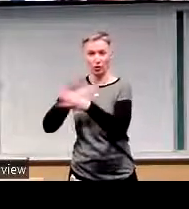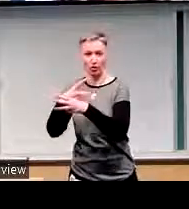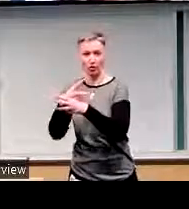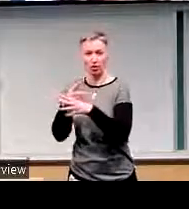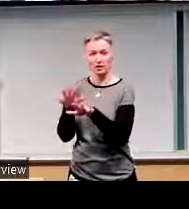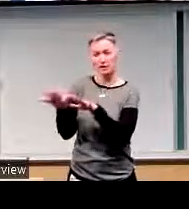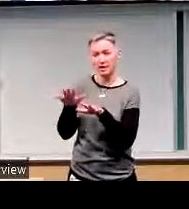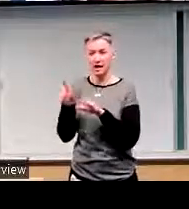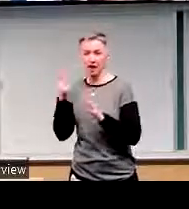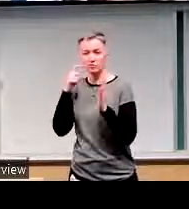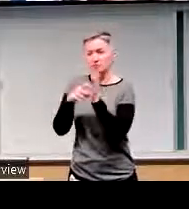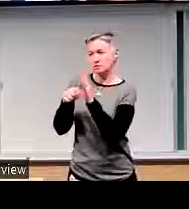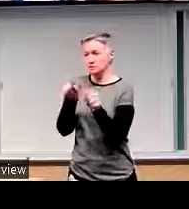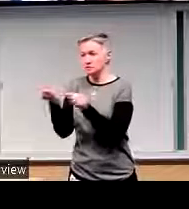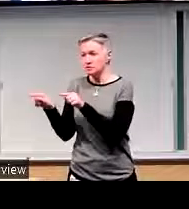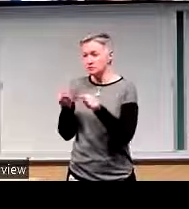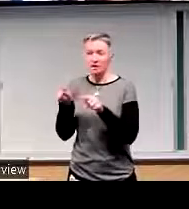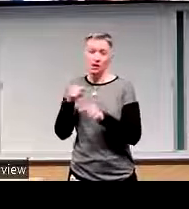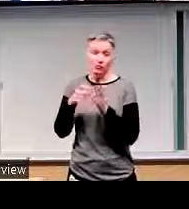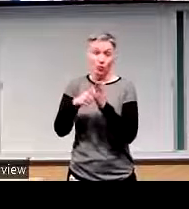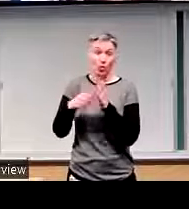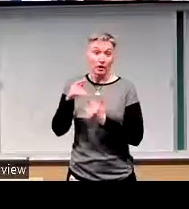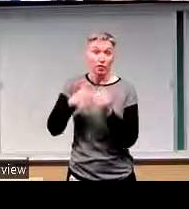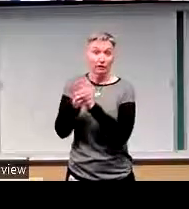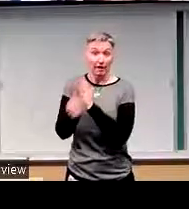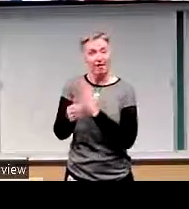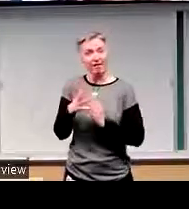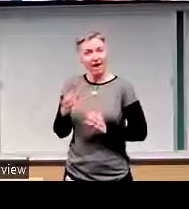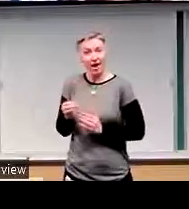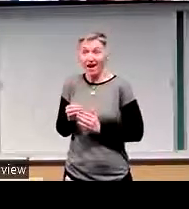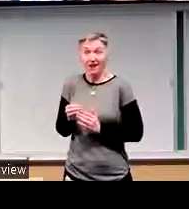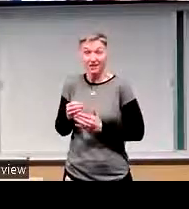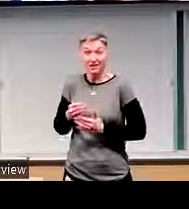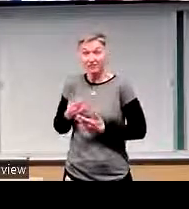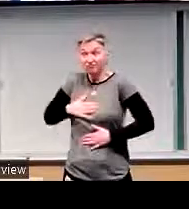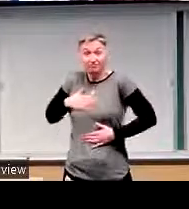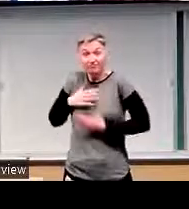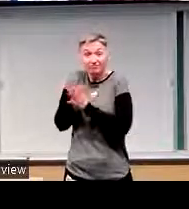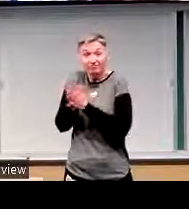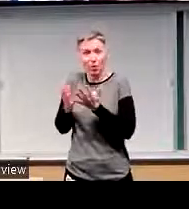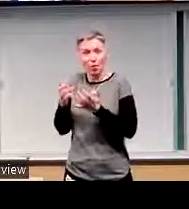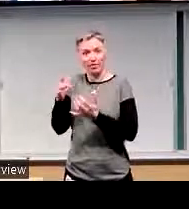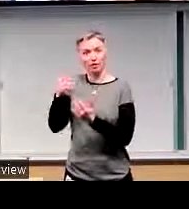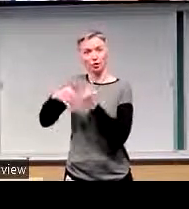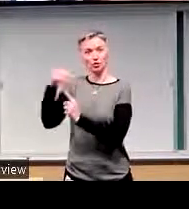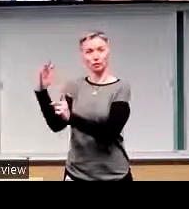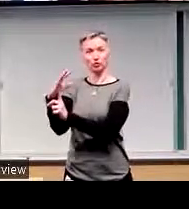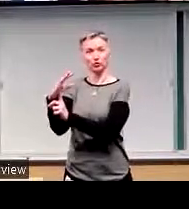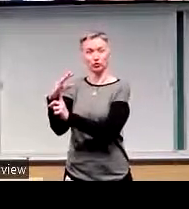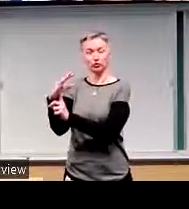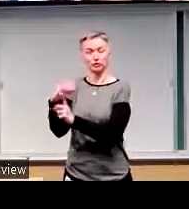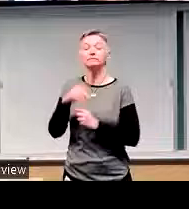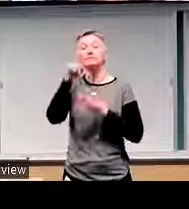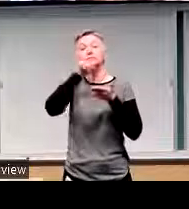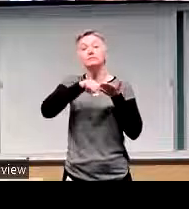some amount of social skill and enthusiasm for social exposure. And studies have shown that